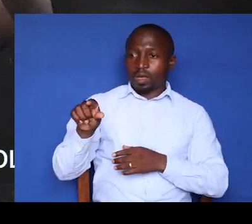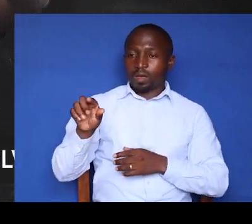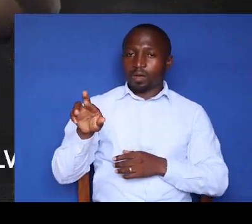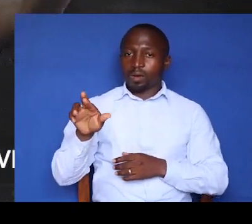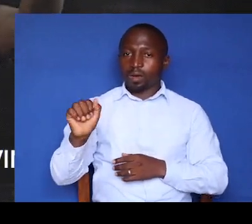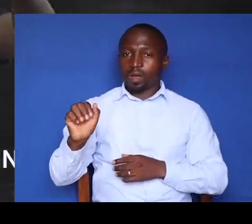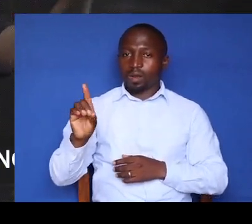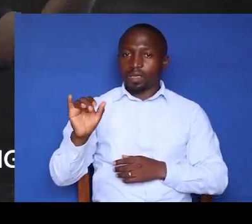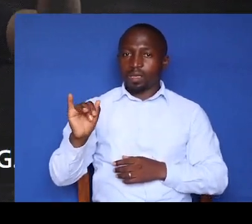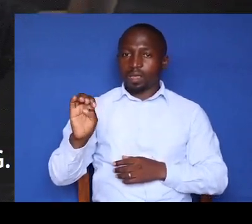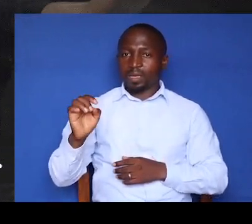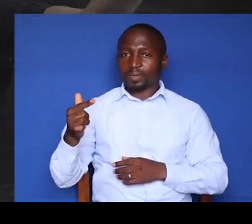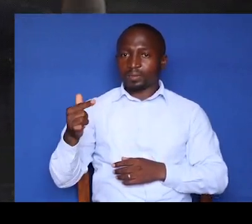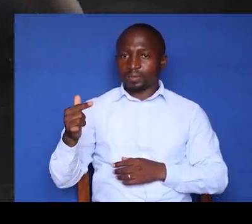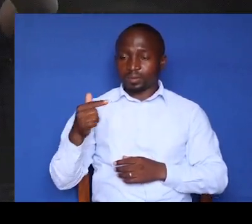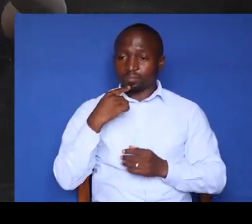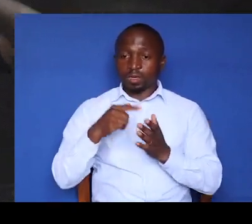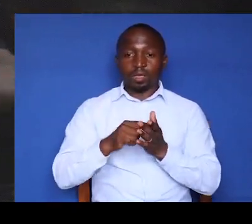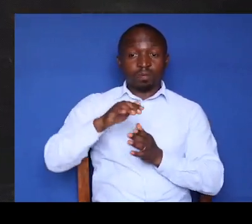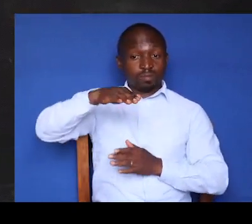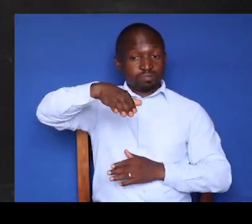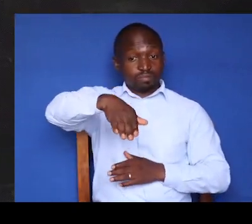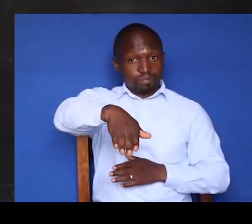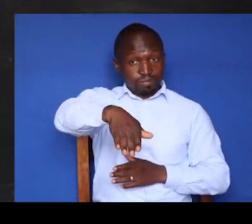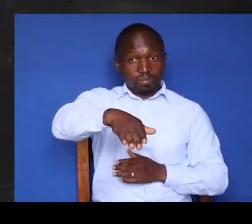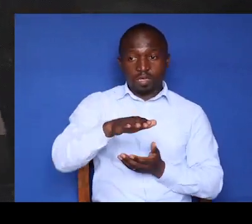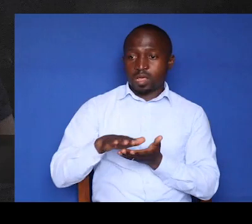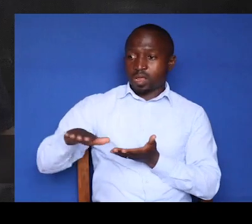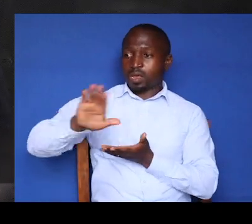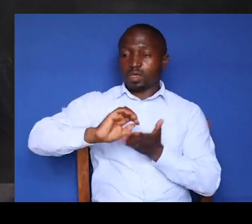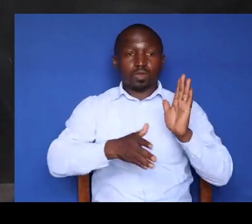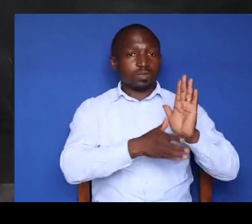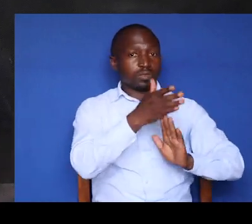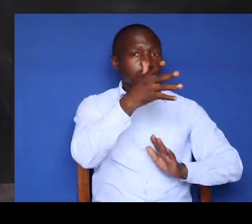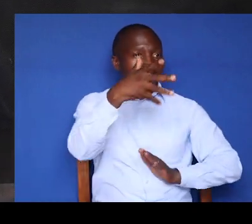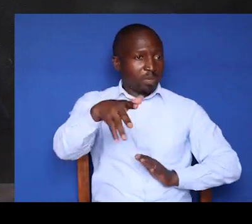consider slope steepness of the catchment area.